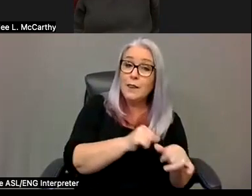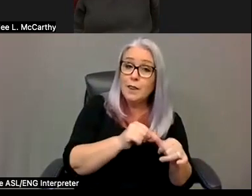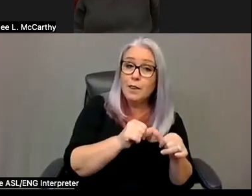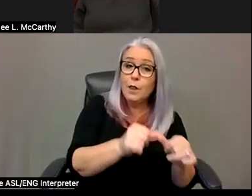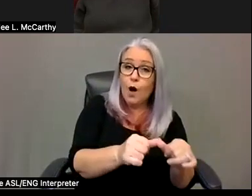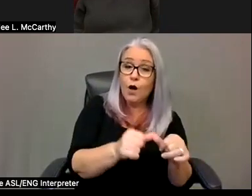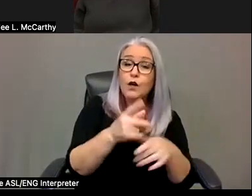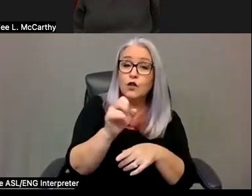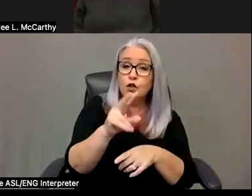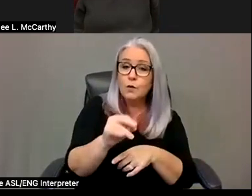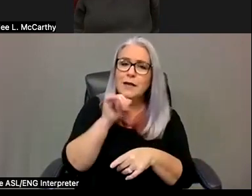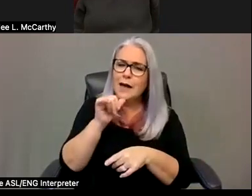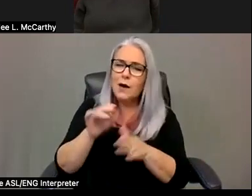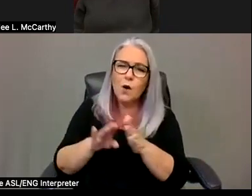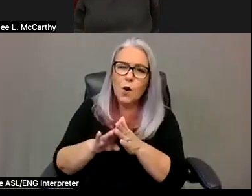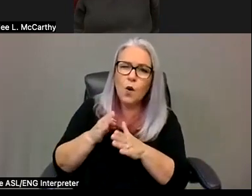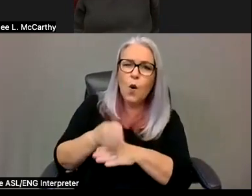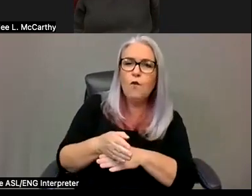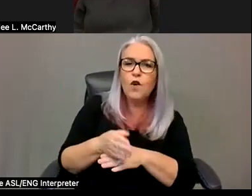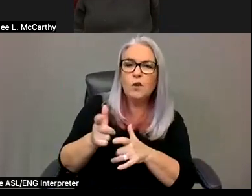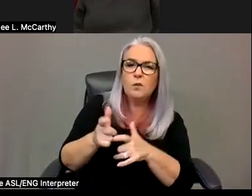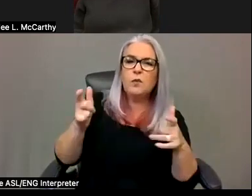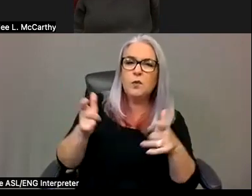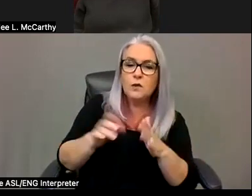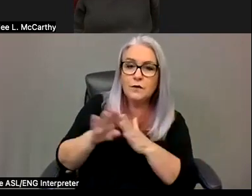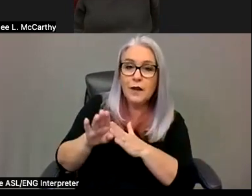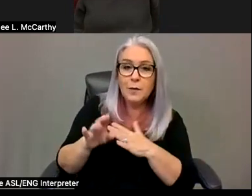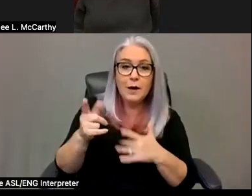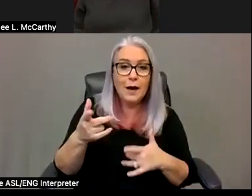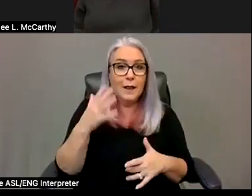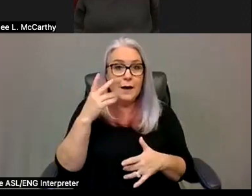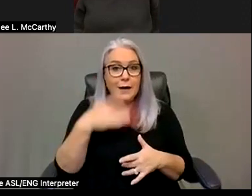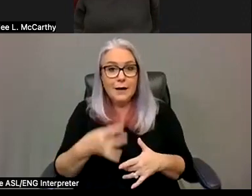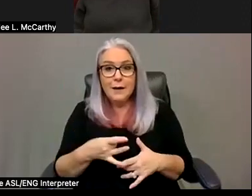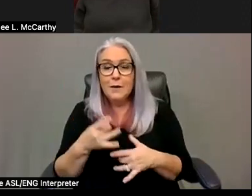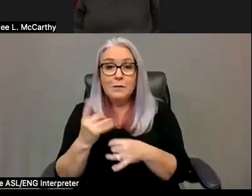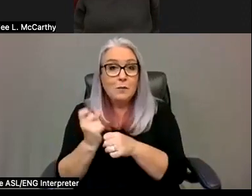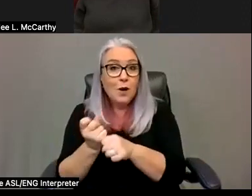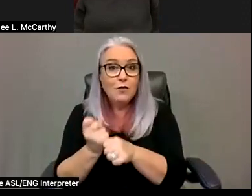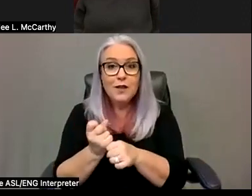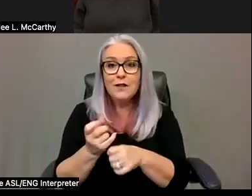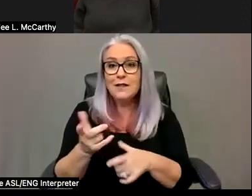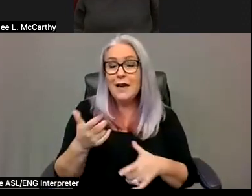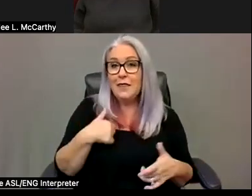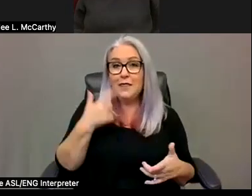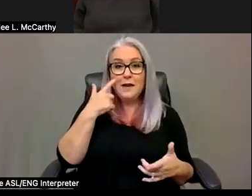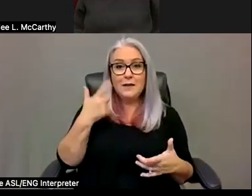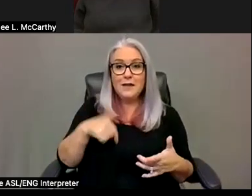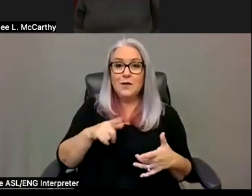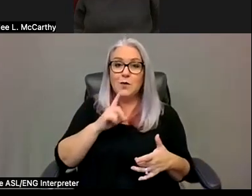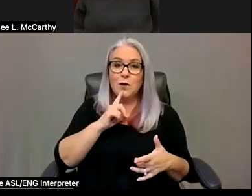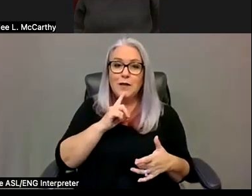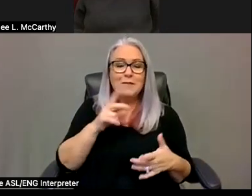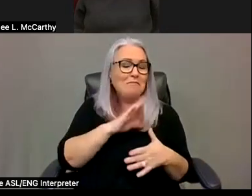wouldn't overdevelop, of course. I think the idea of more recreation, ball fields, is one of my favorite areas. I think would be really critical as well. I've never played